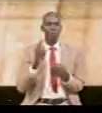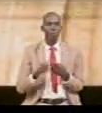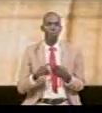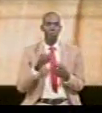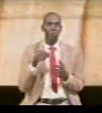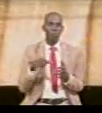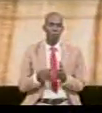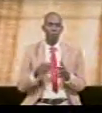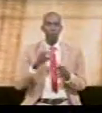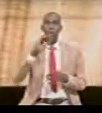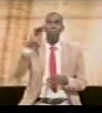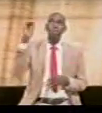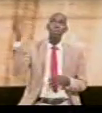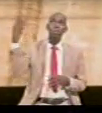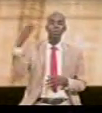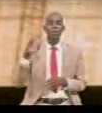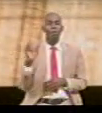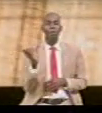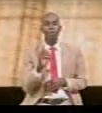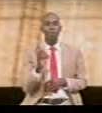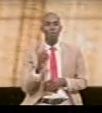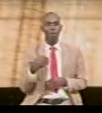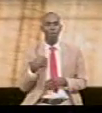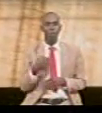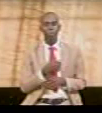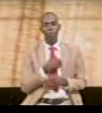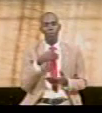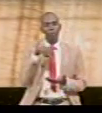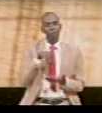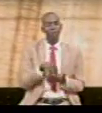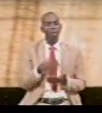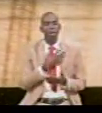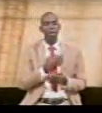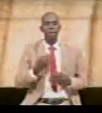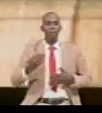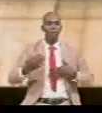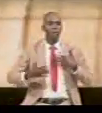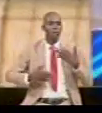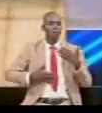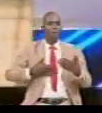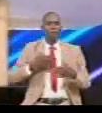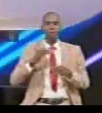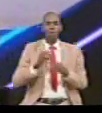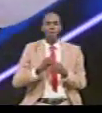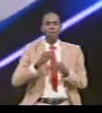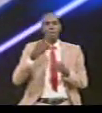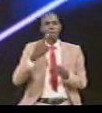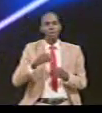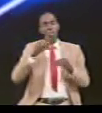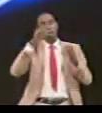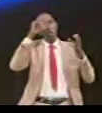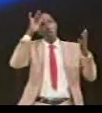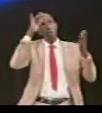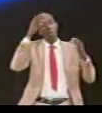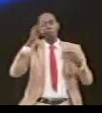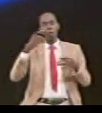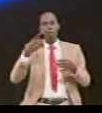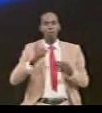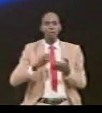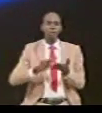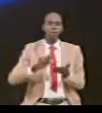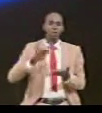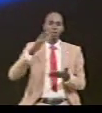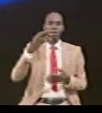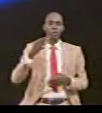this grace wherein we stand and rejoice in the hope of the